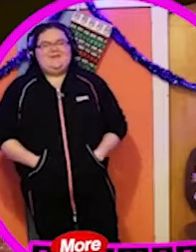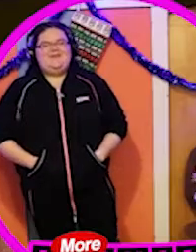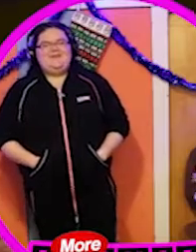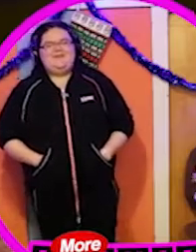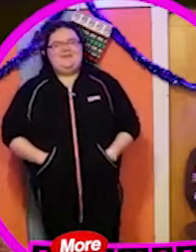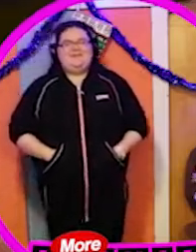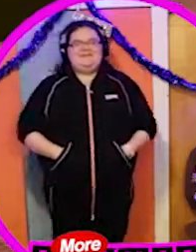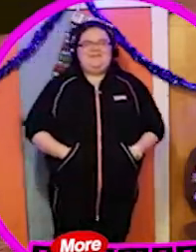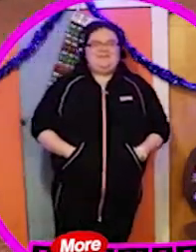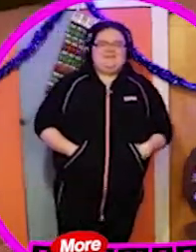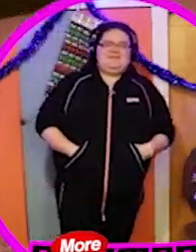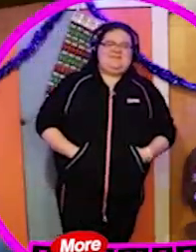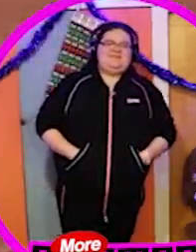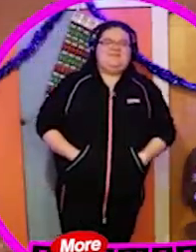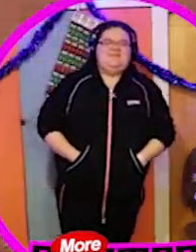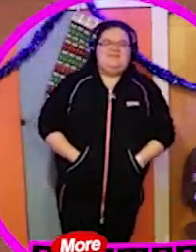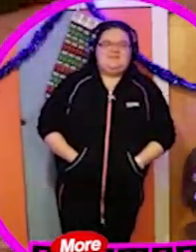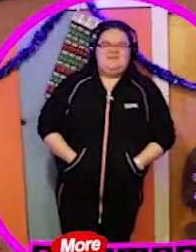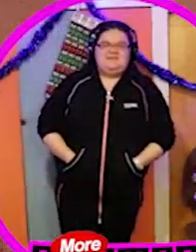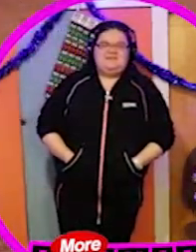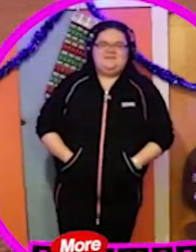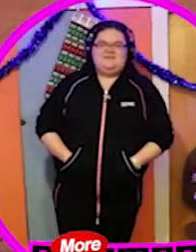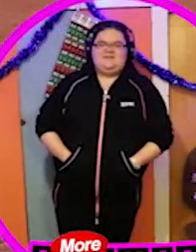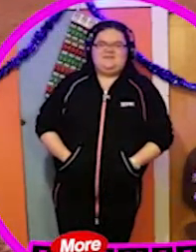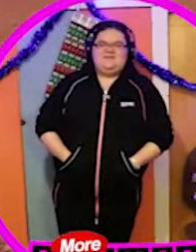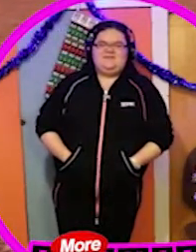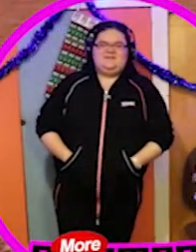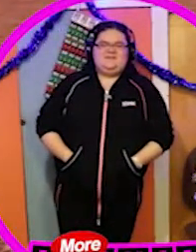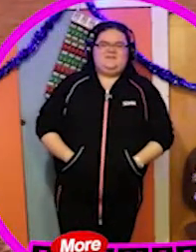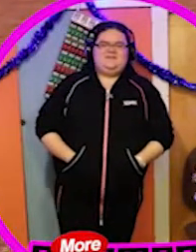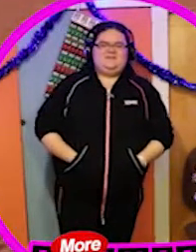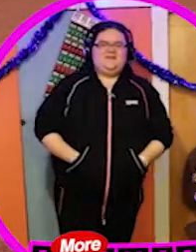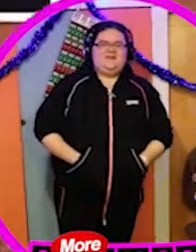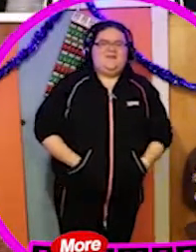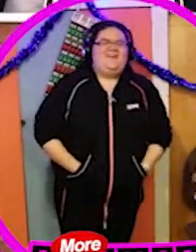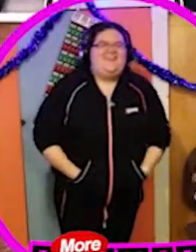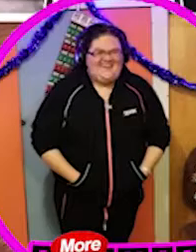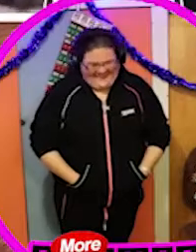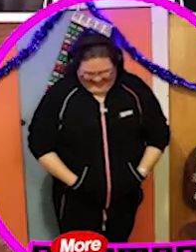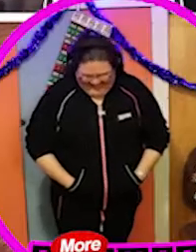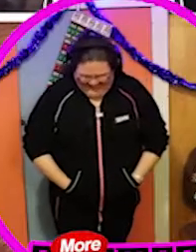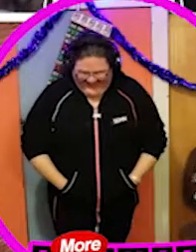Right is always right. Right is not always right. Don't do it. We need to work out. I'm going.